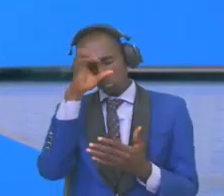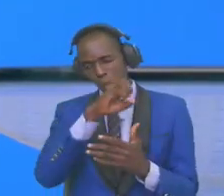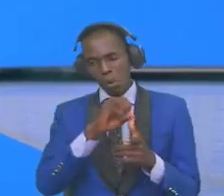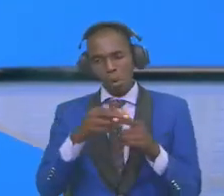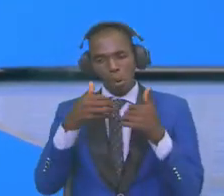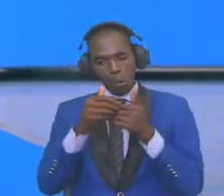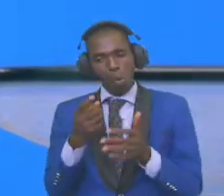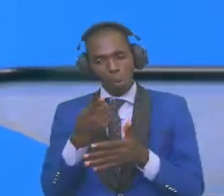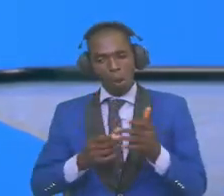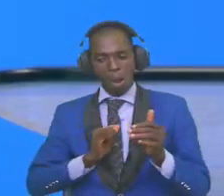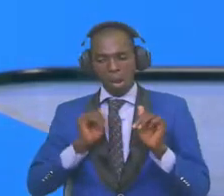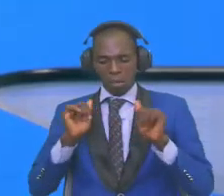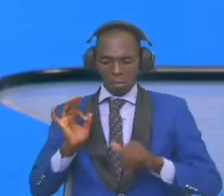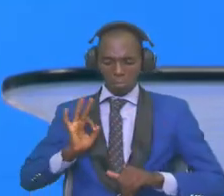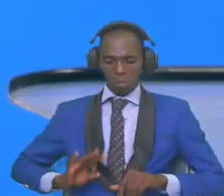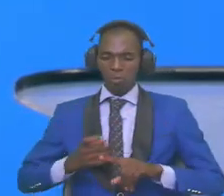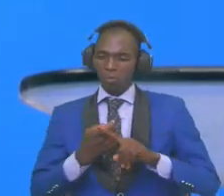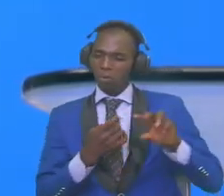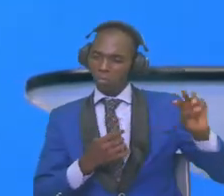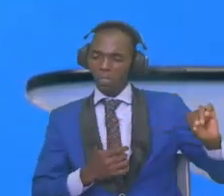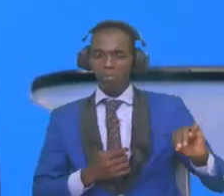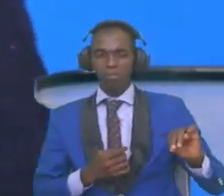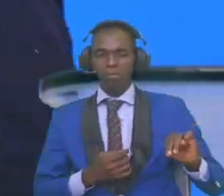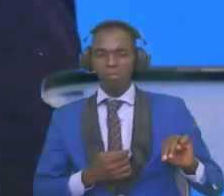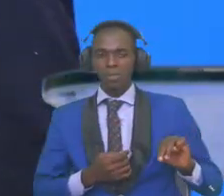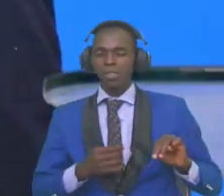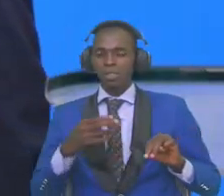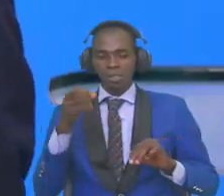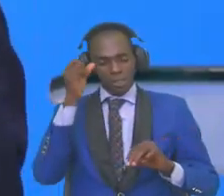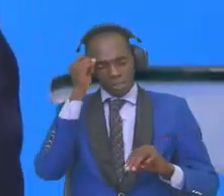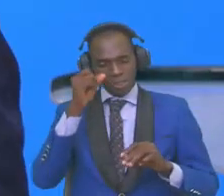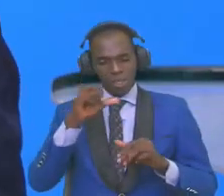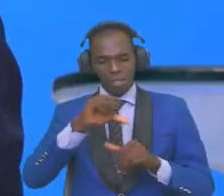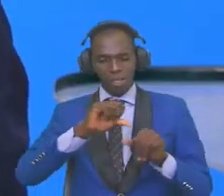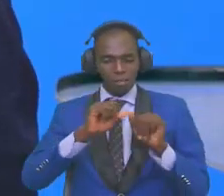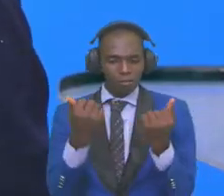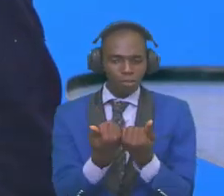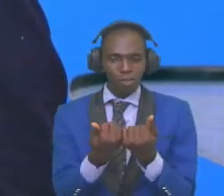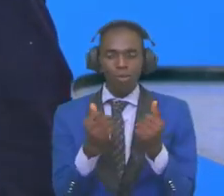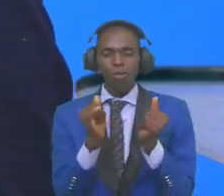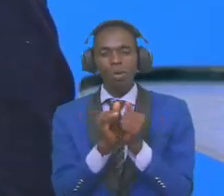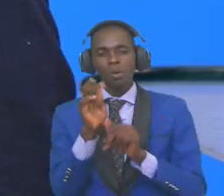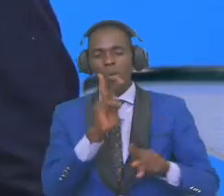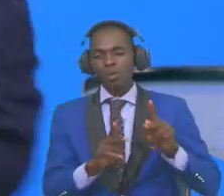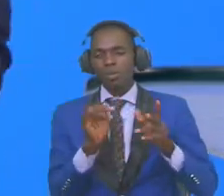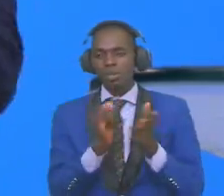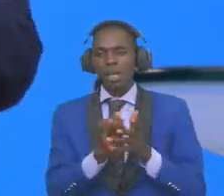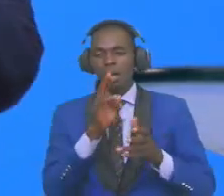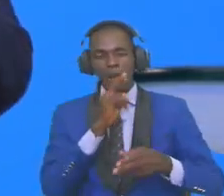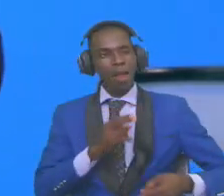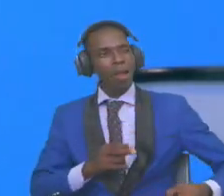from him. Their association with the people that the same matter in the world,